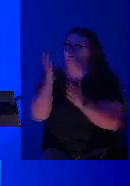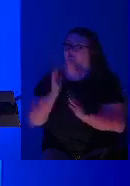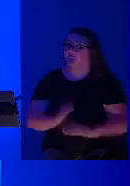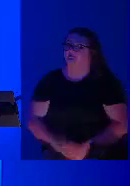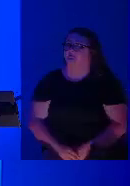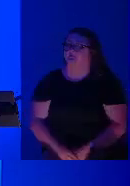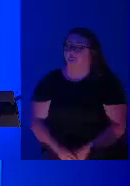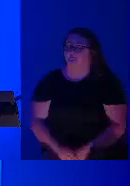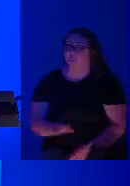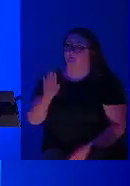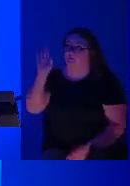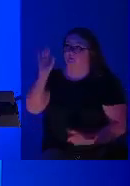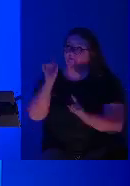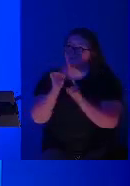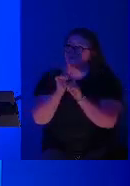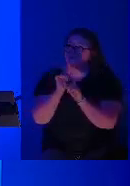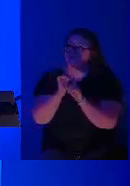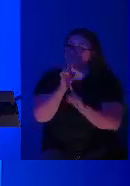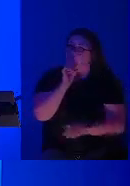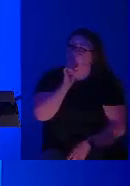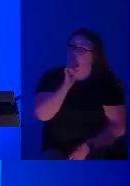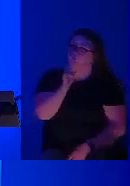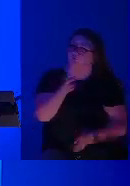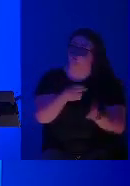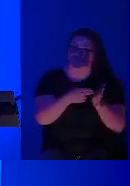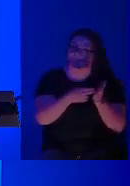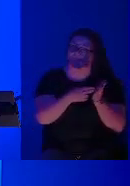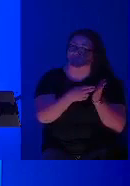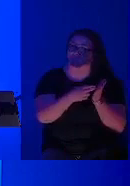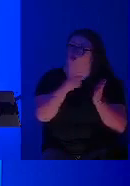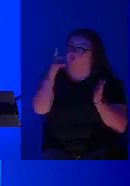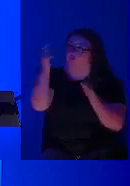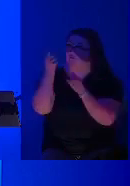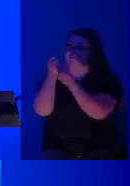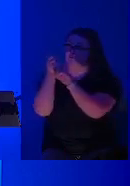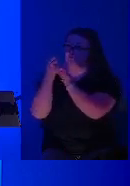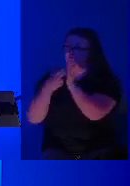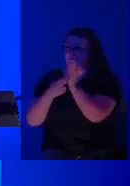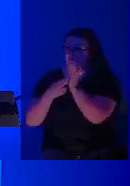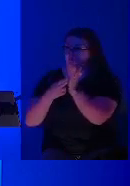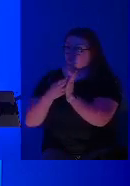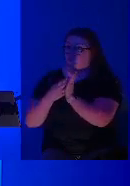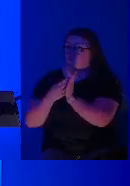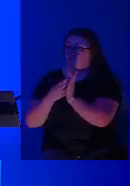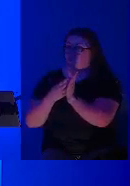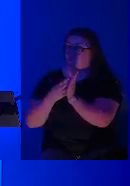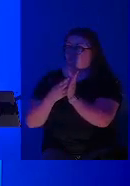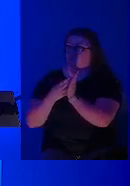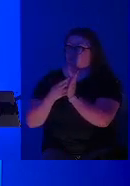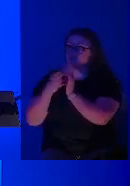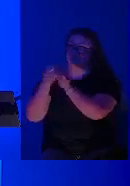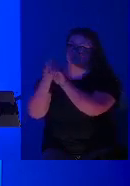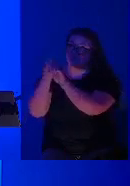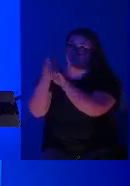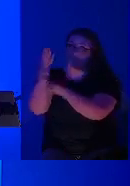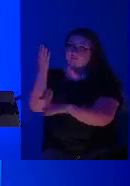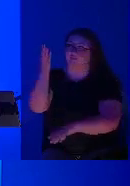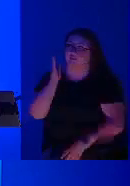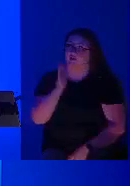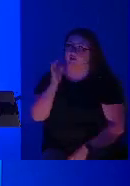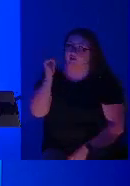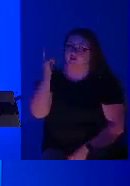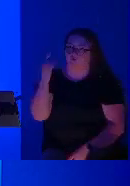God, that Your Word is true, that You are true, that You are God, and that You